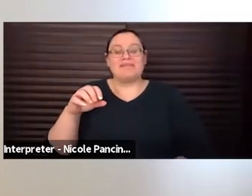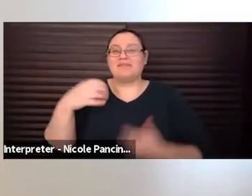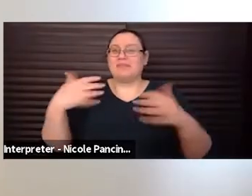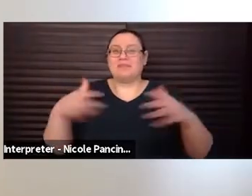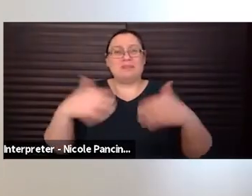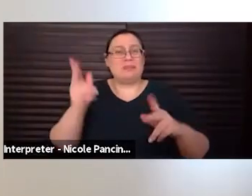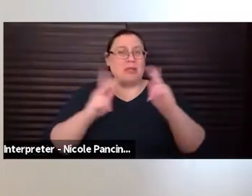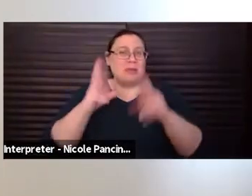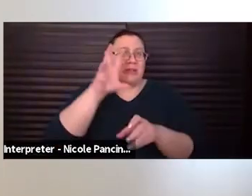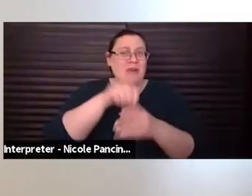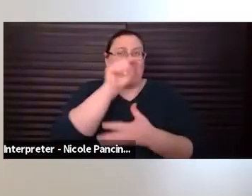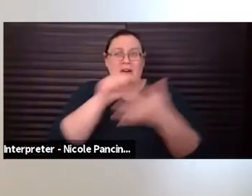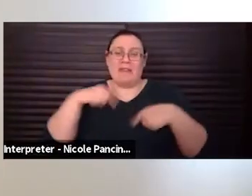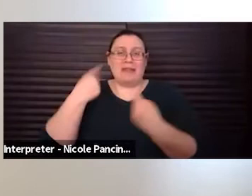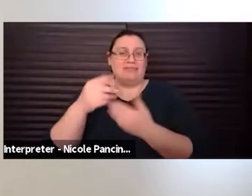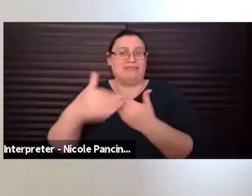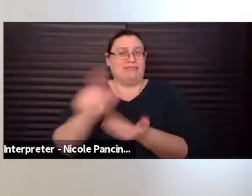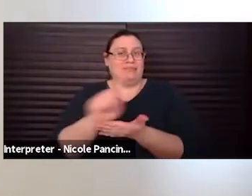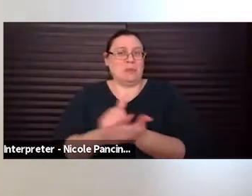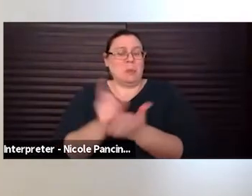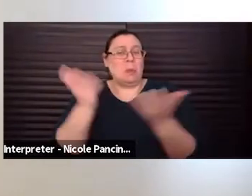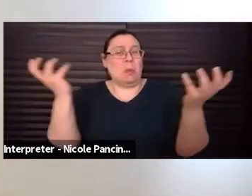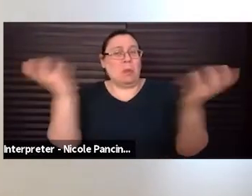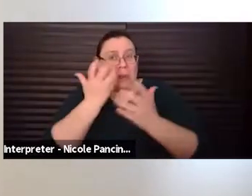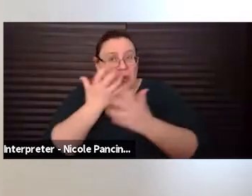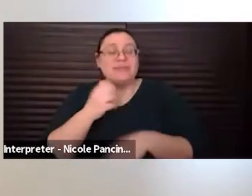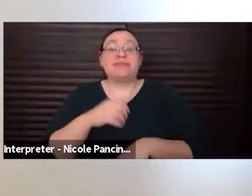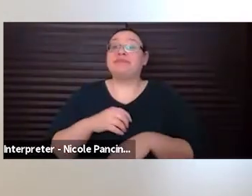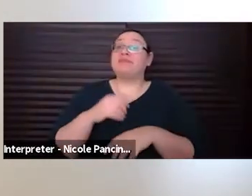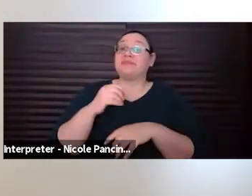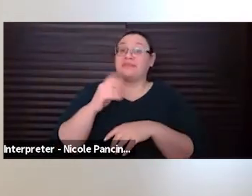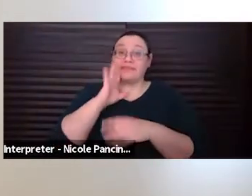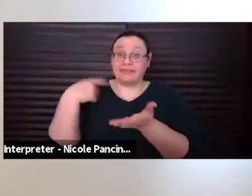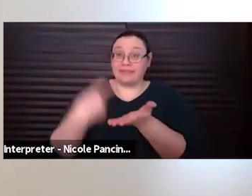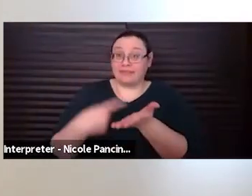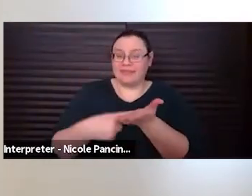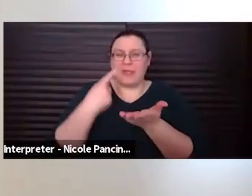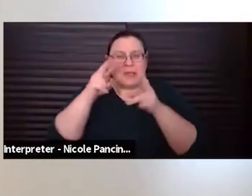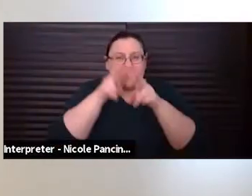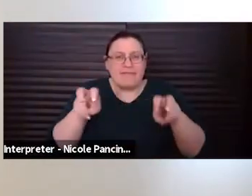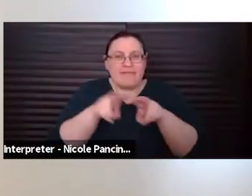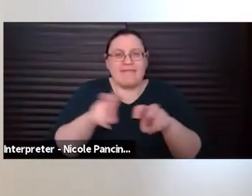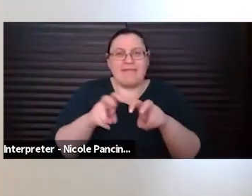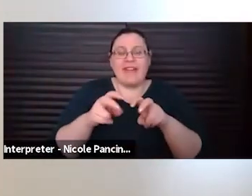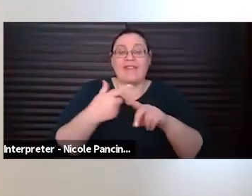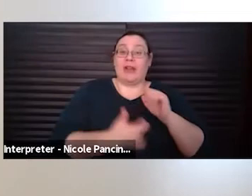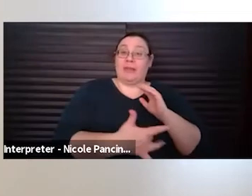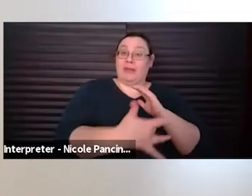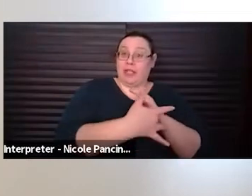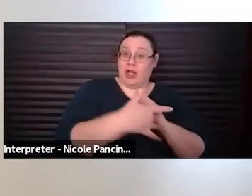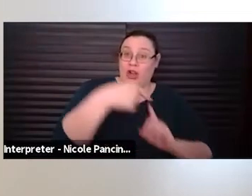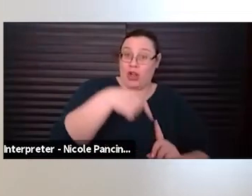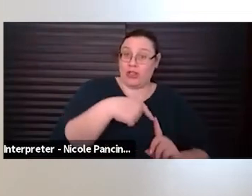that we've got for you over the next hour. Where I want to take this conversation is to explore how we go from technology being something